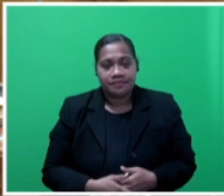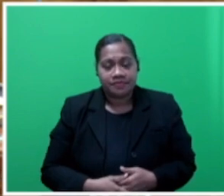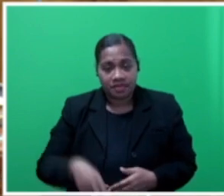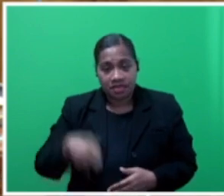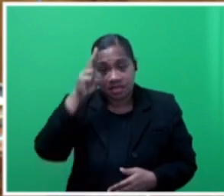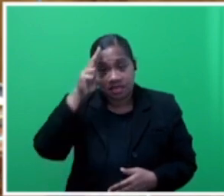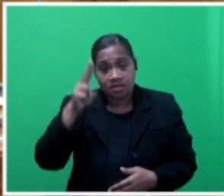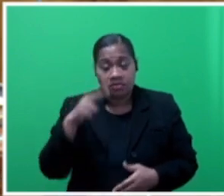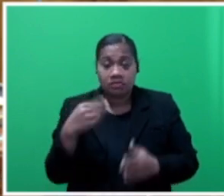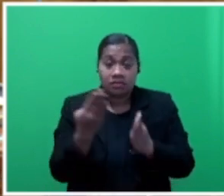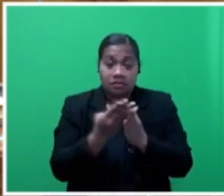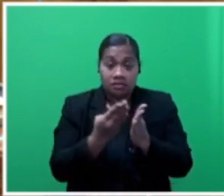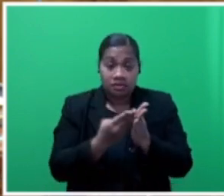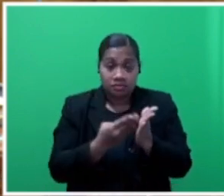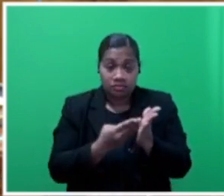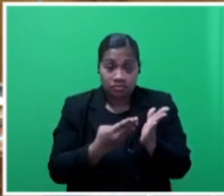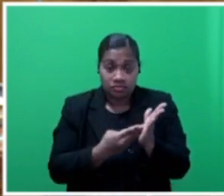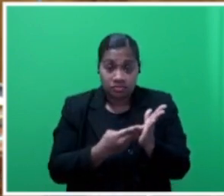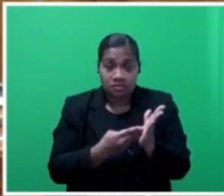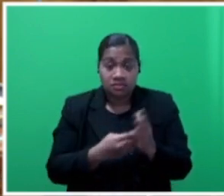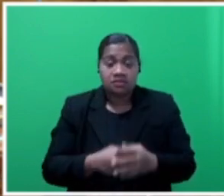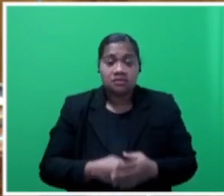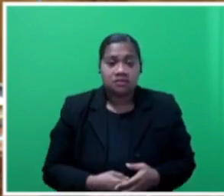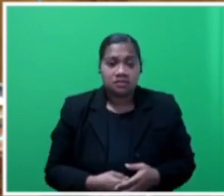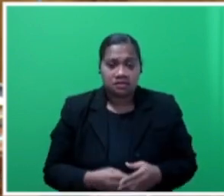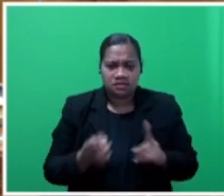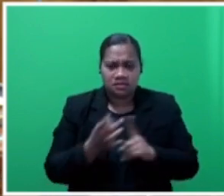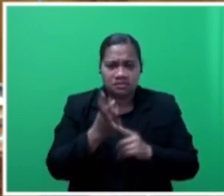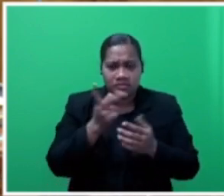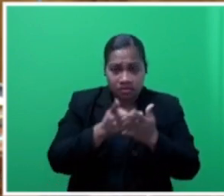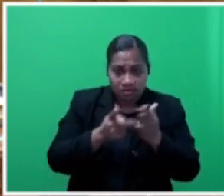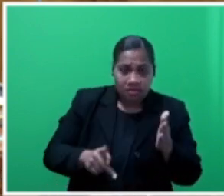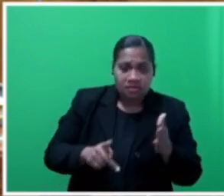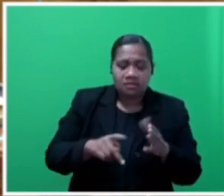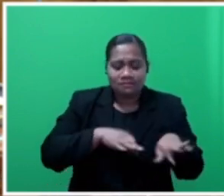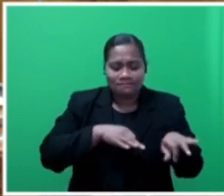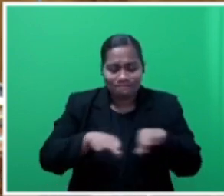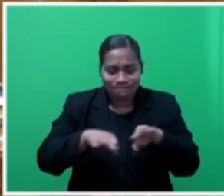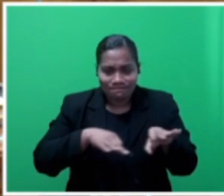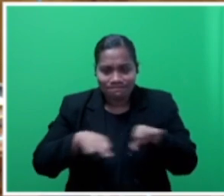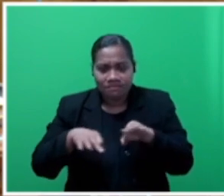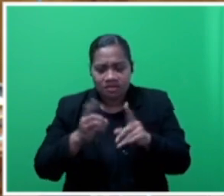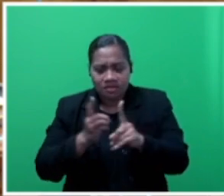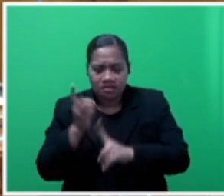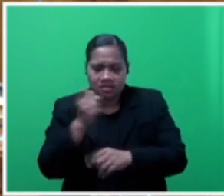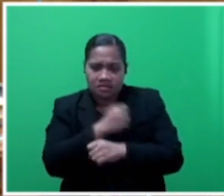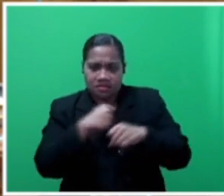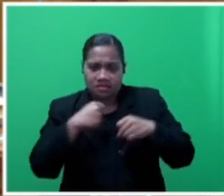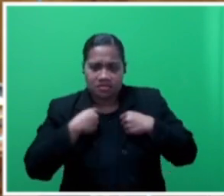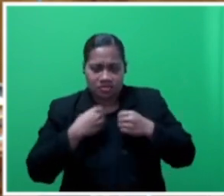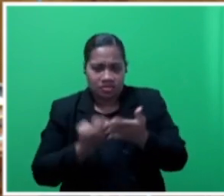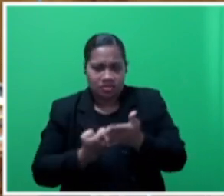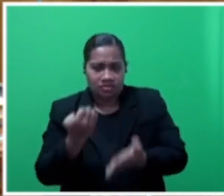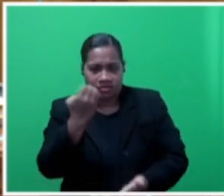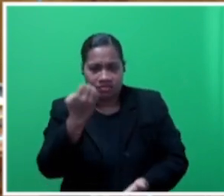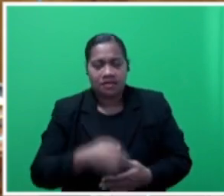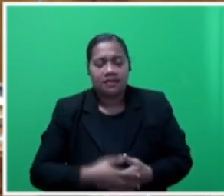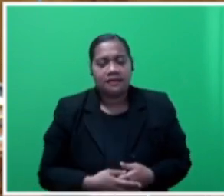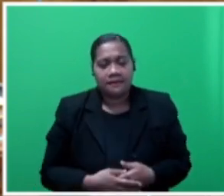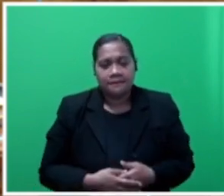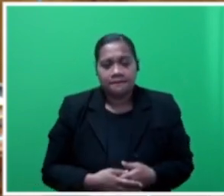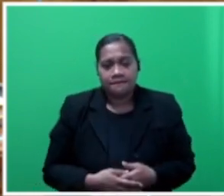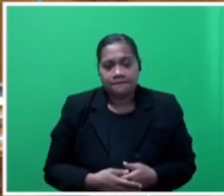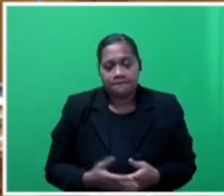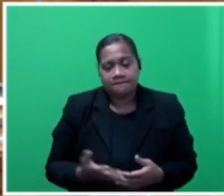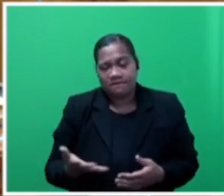budget is an integral part in the planning and development of our economy. It is unfortunate that the Fiji First government has